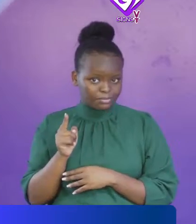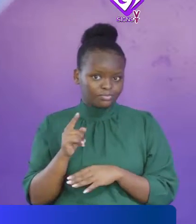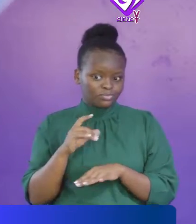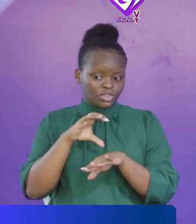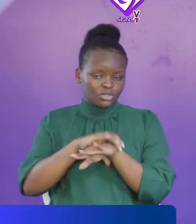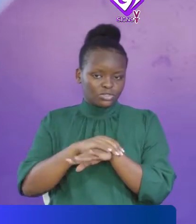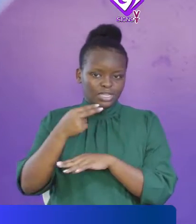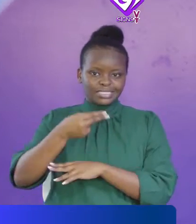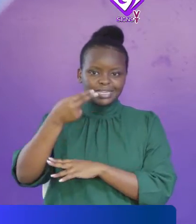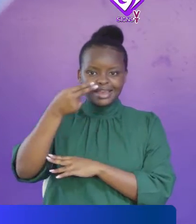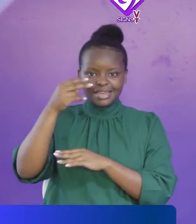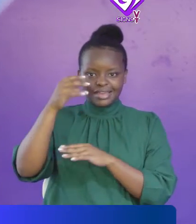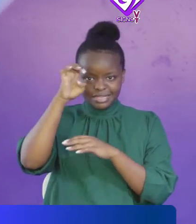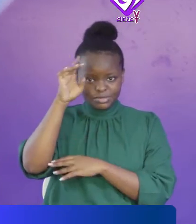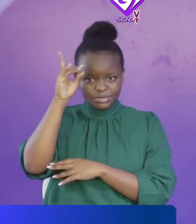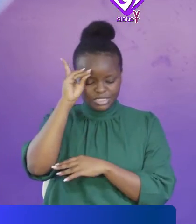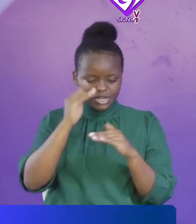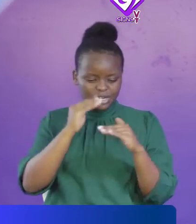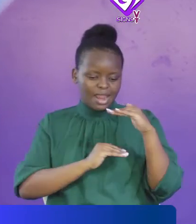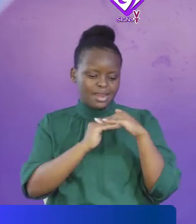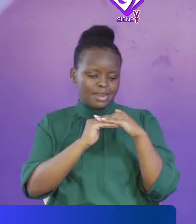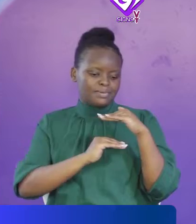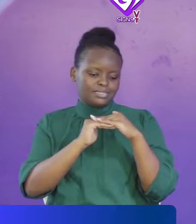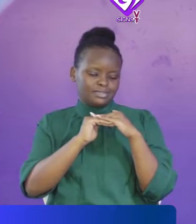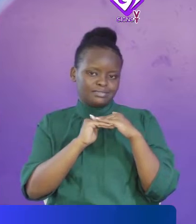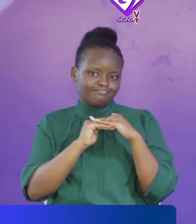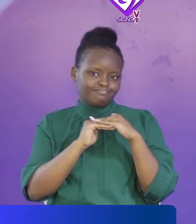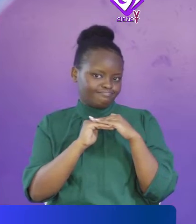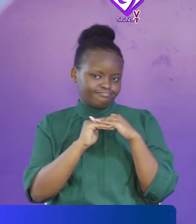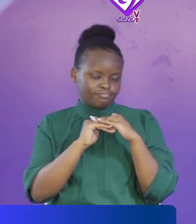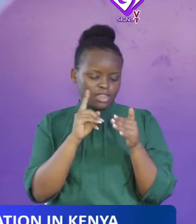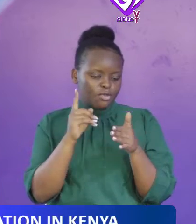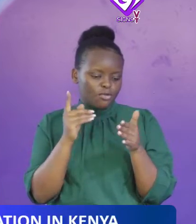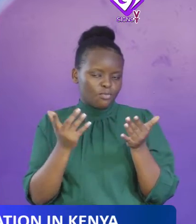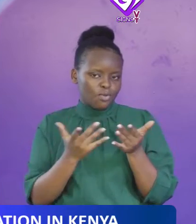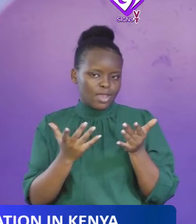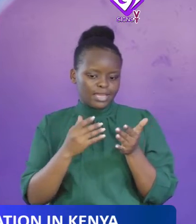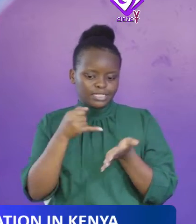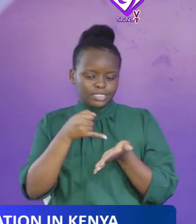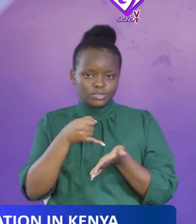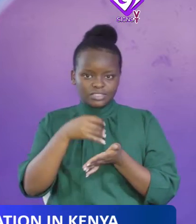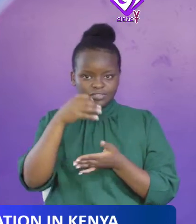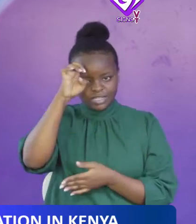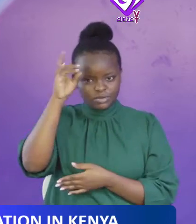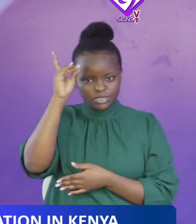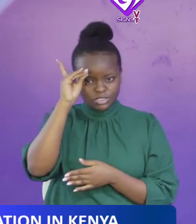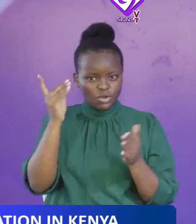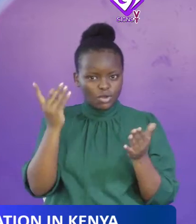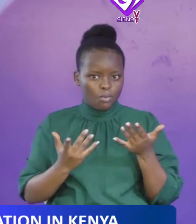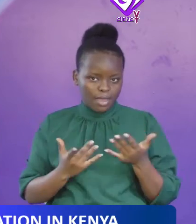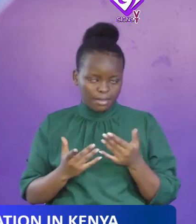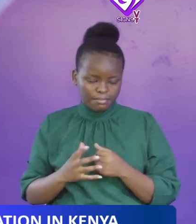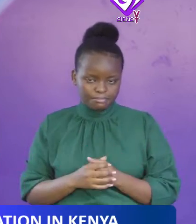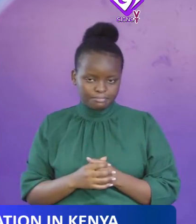Limited, from a queer perspective, what is the stand, or where does inclusive education stand?